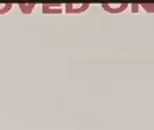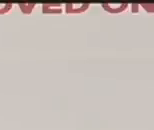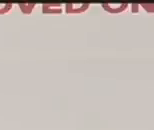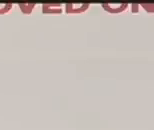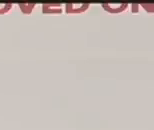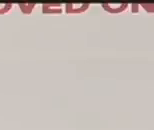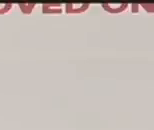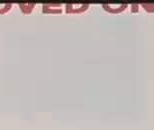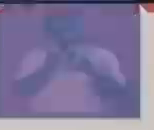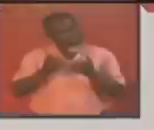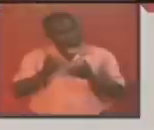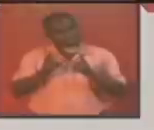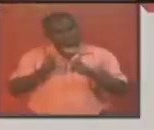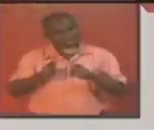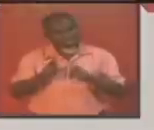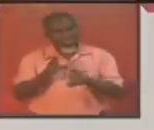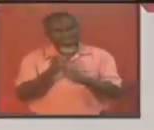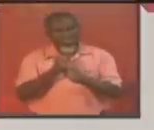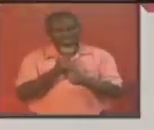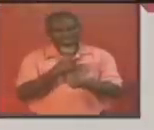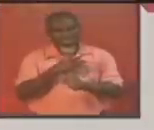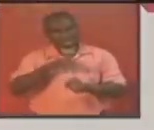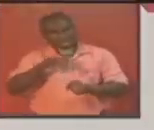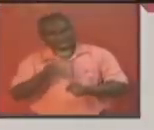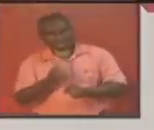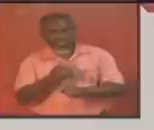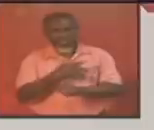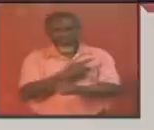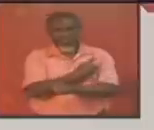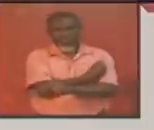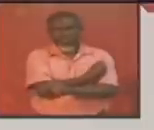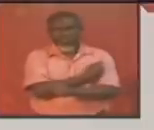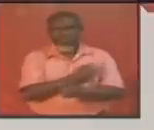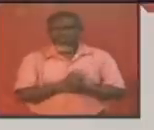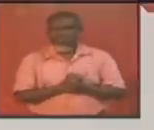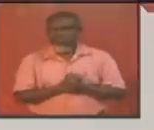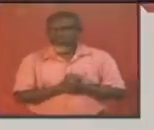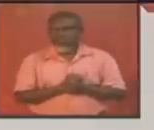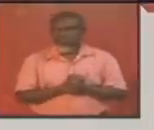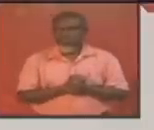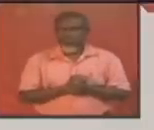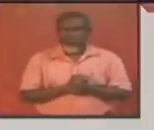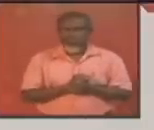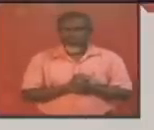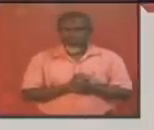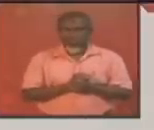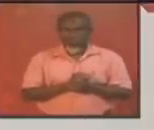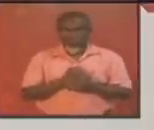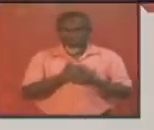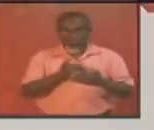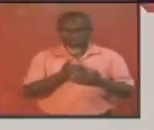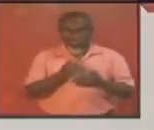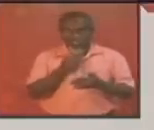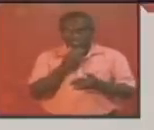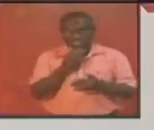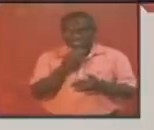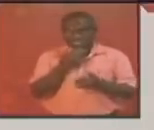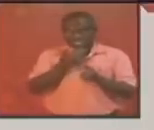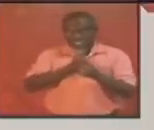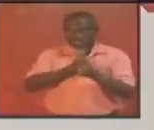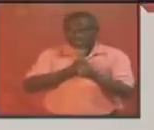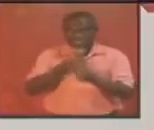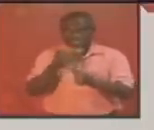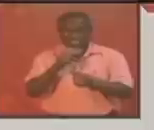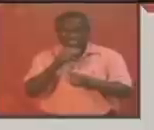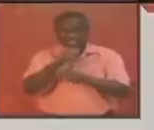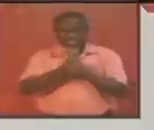2013, persons were asked to have yellow fever vaccines, for example, every 10 years. So that process was in place and there were no adverse